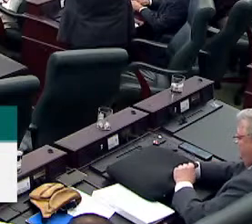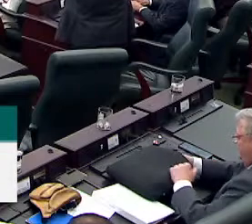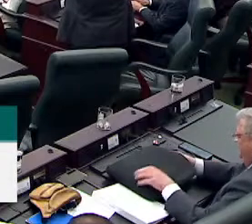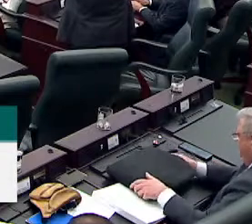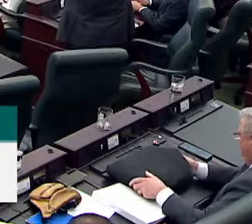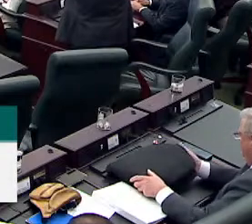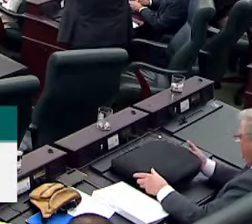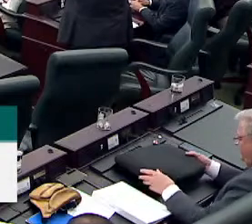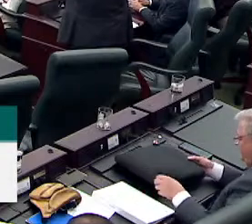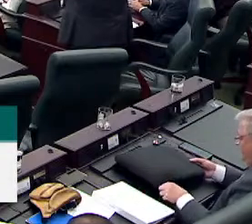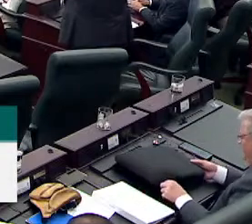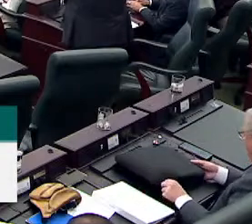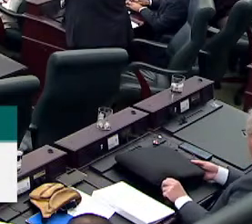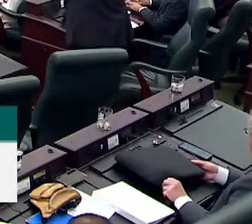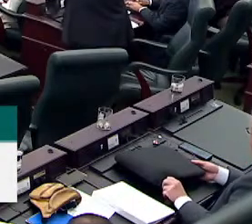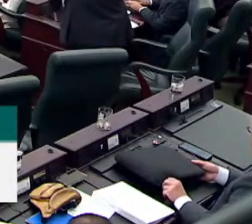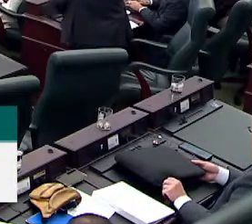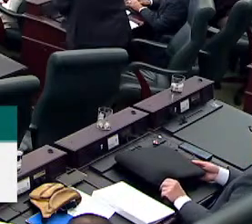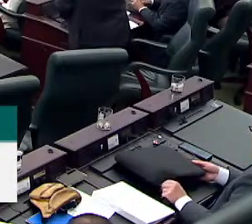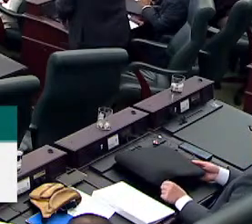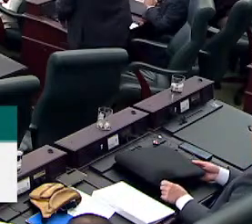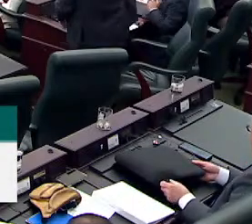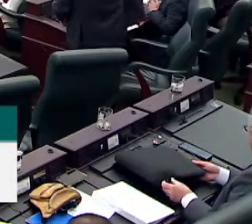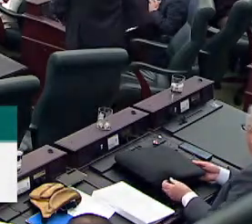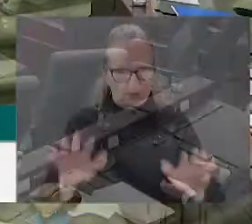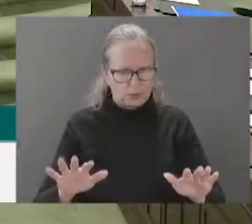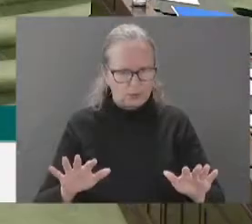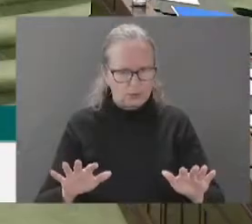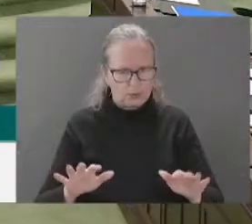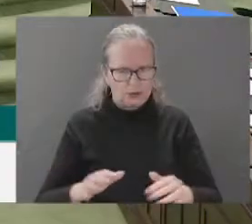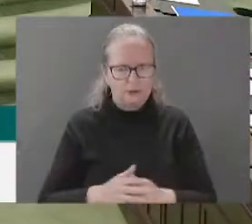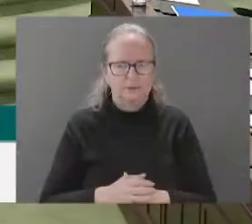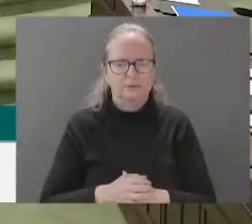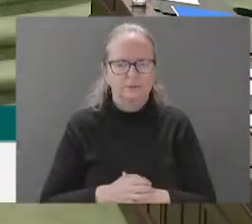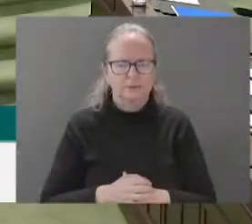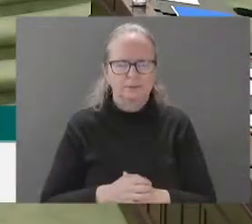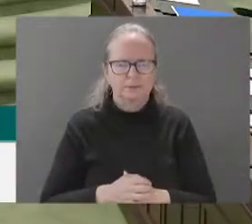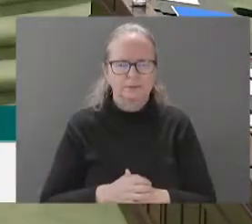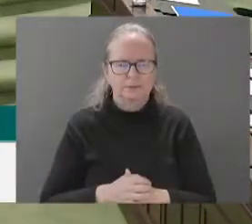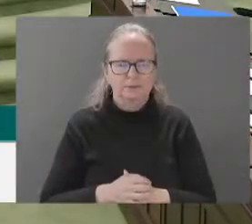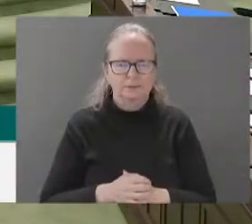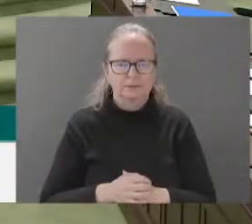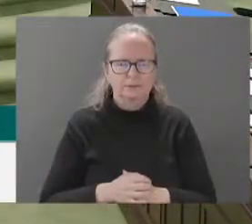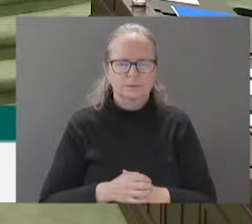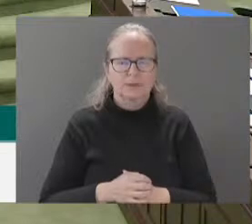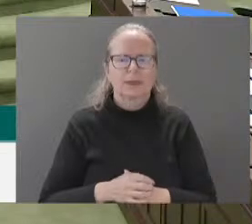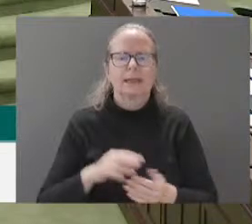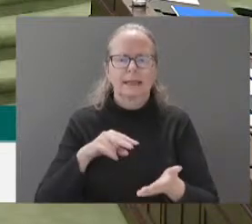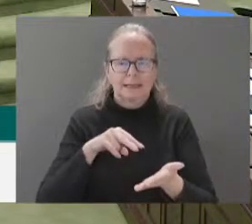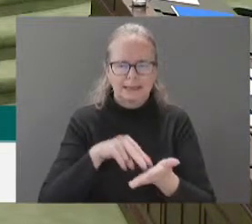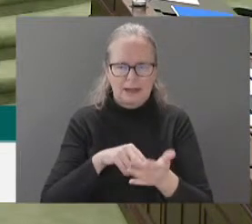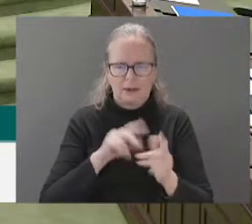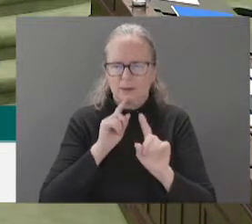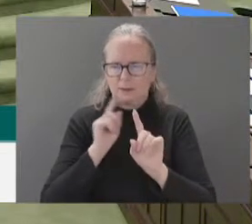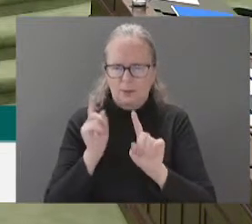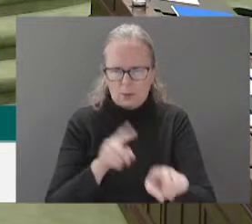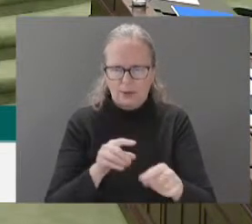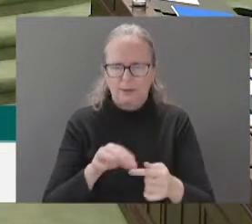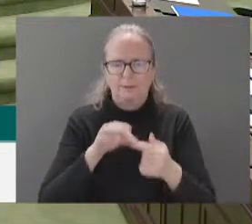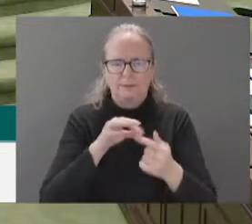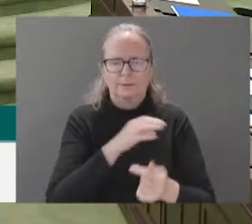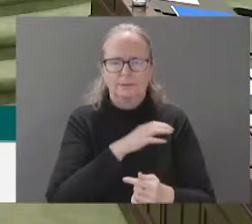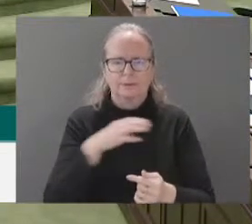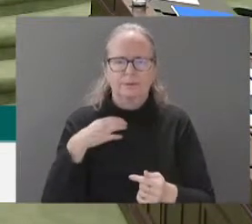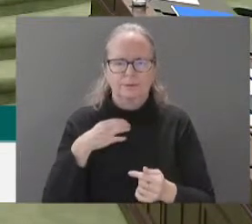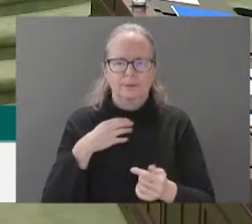qu order presenting reports by standing in special committees presenting petitions The Honorable member for